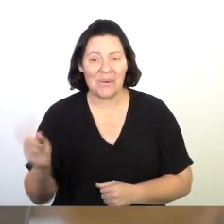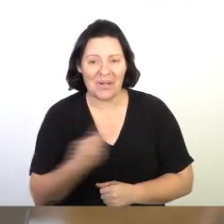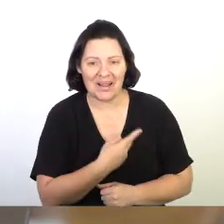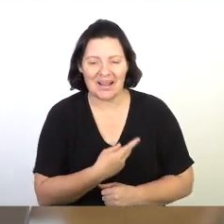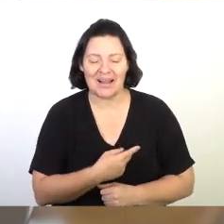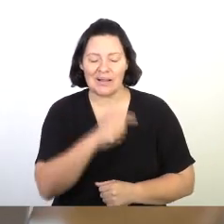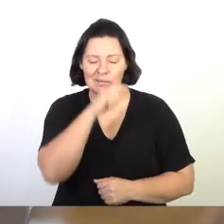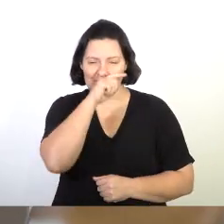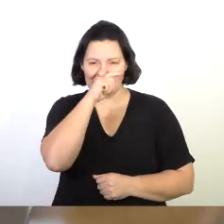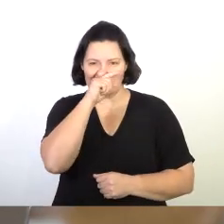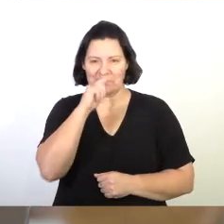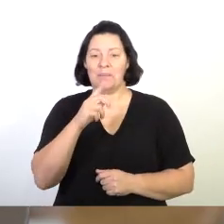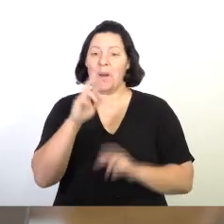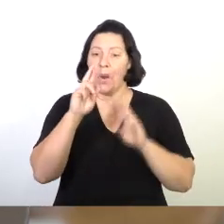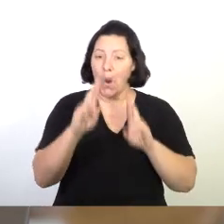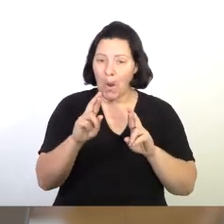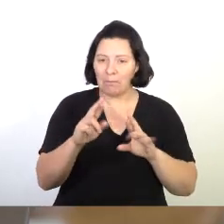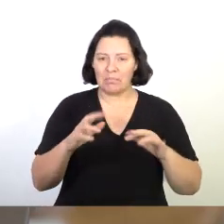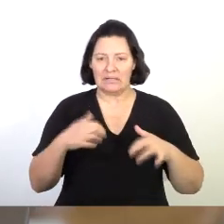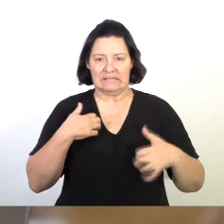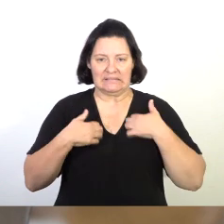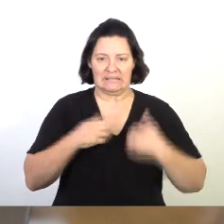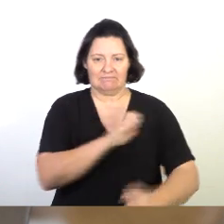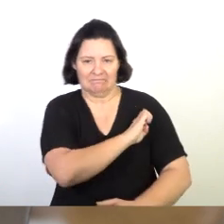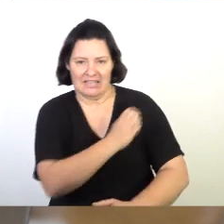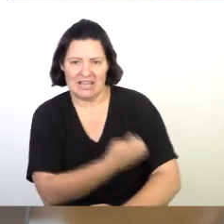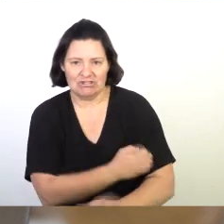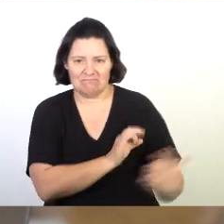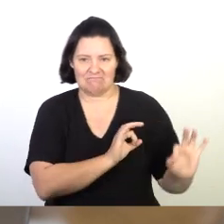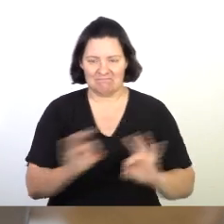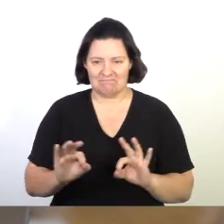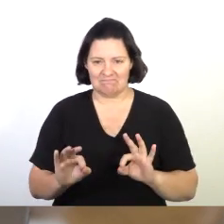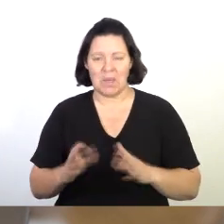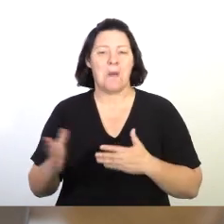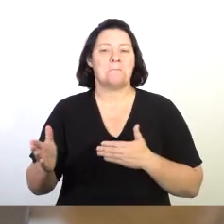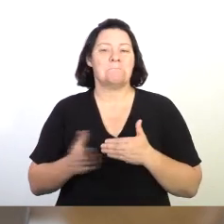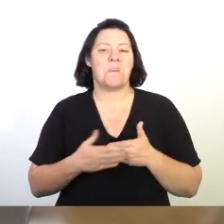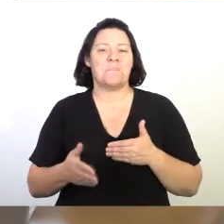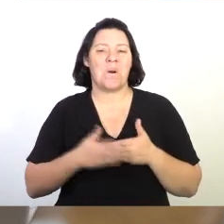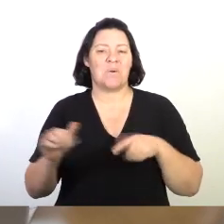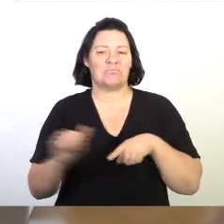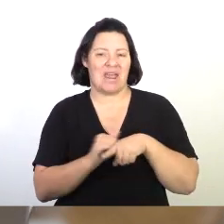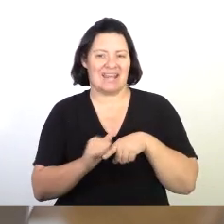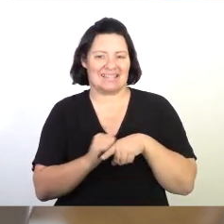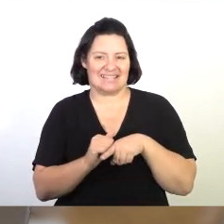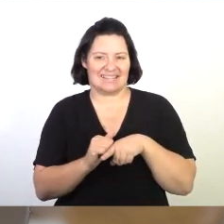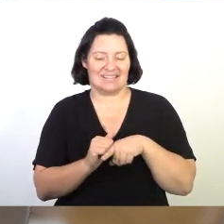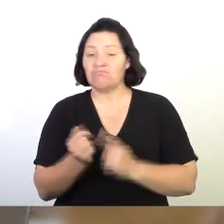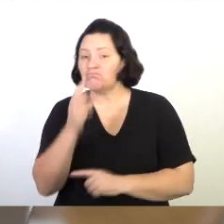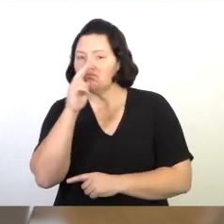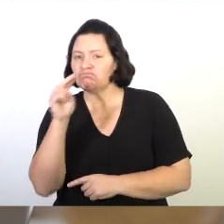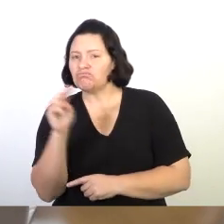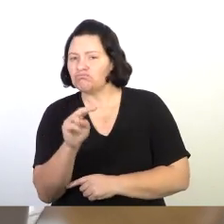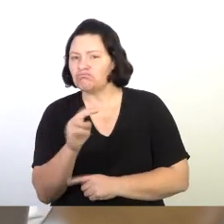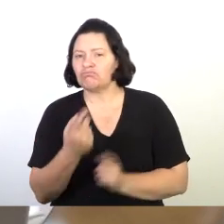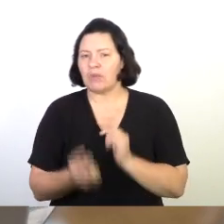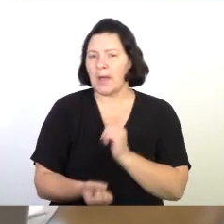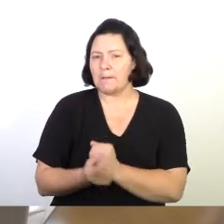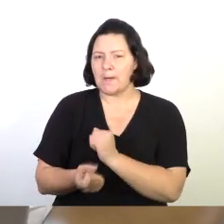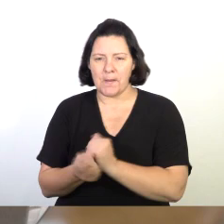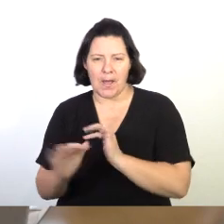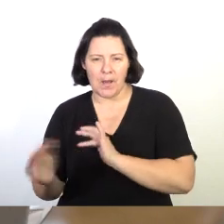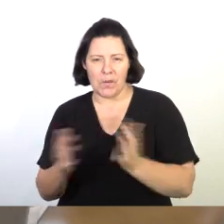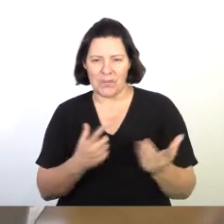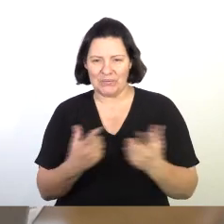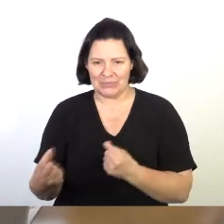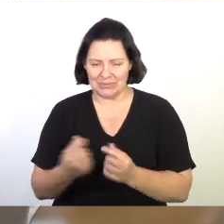Welcome back, everyone. I hope you have gained some more energy, and let's do more activities and see how we